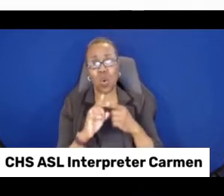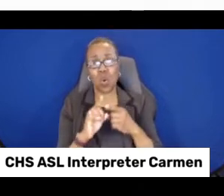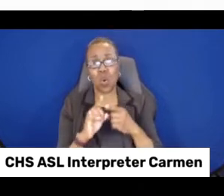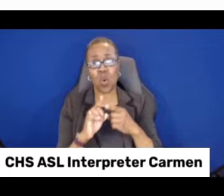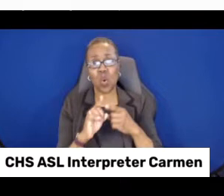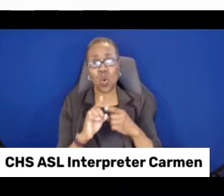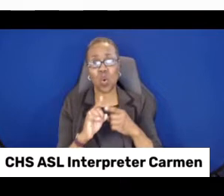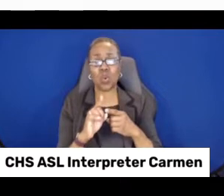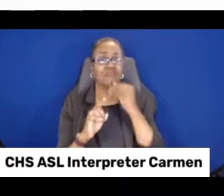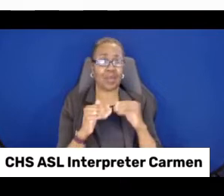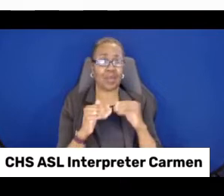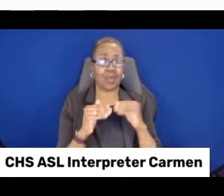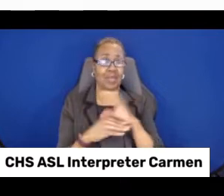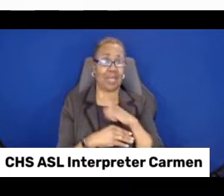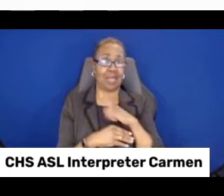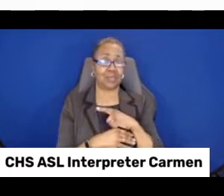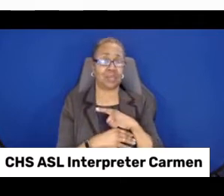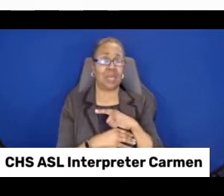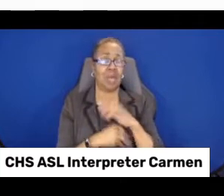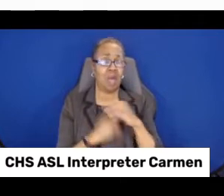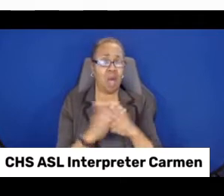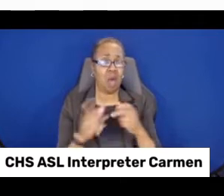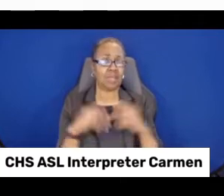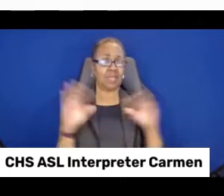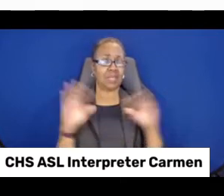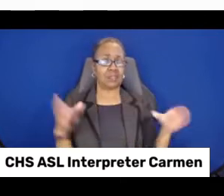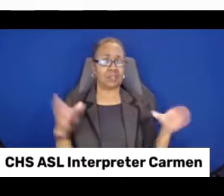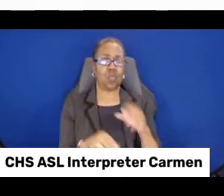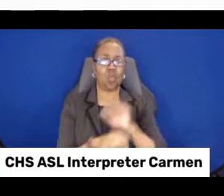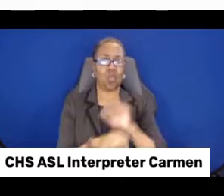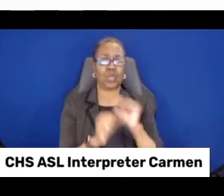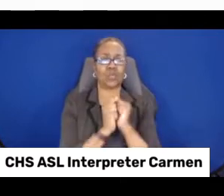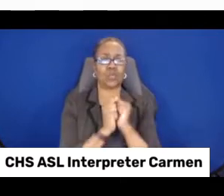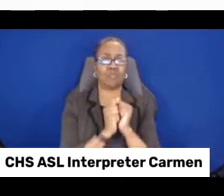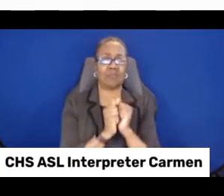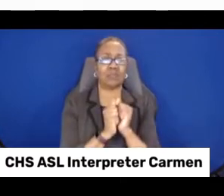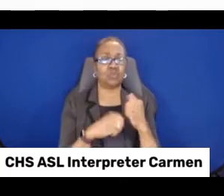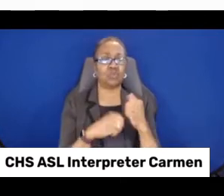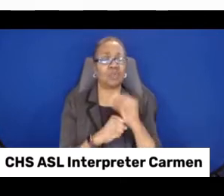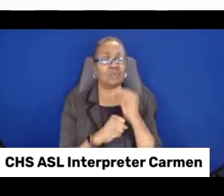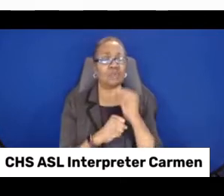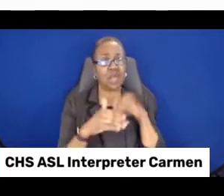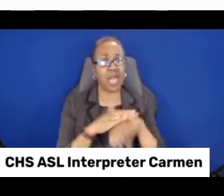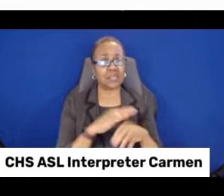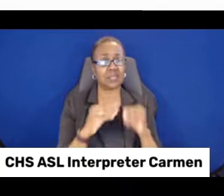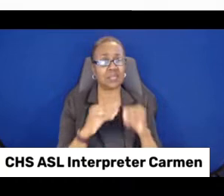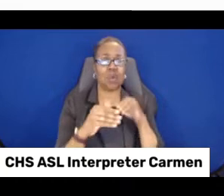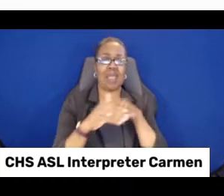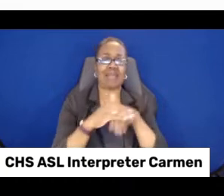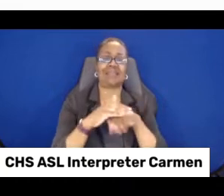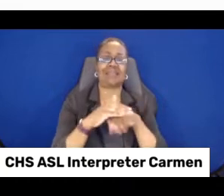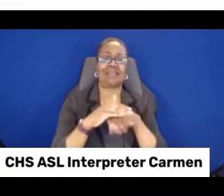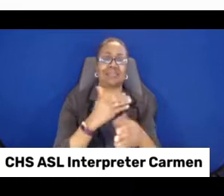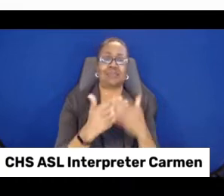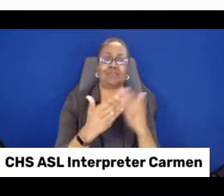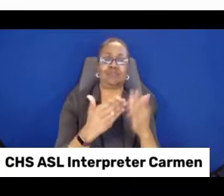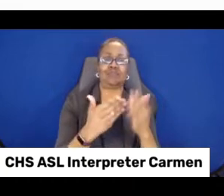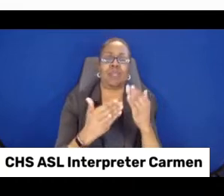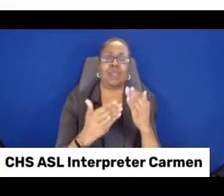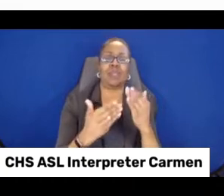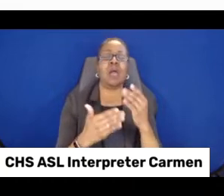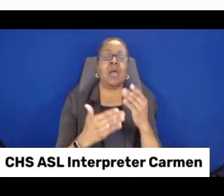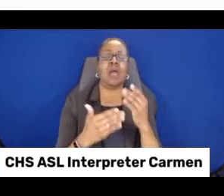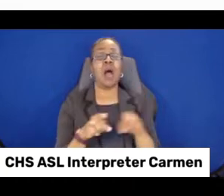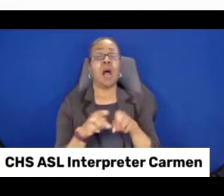to make food access more accessible. Another thing that I think is really exciting to highlight is